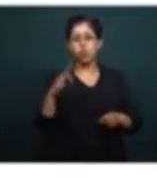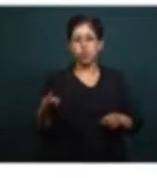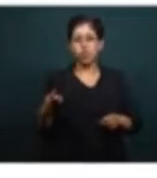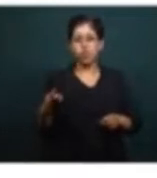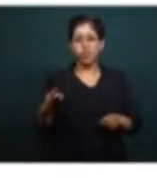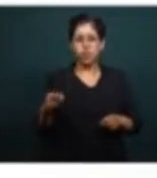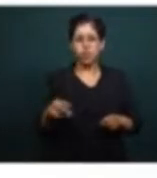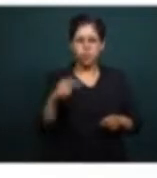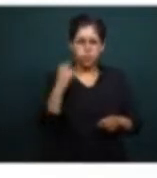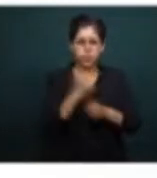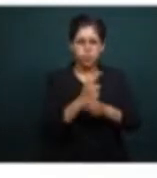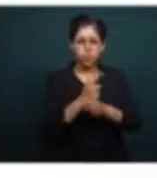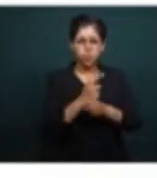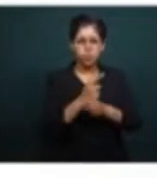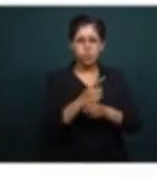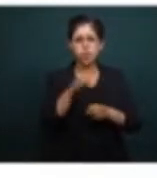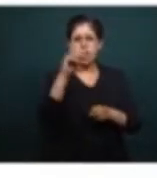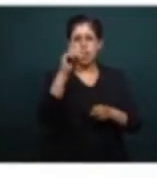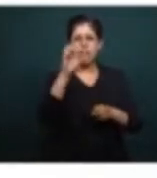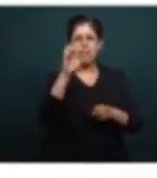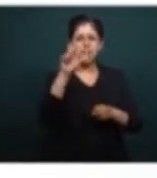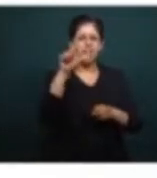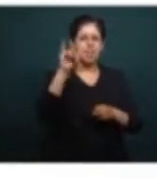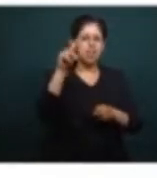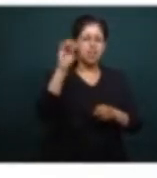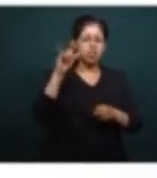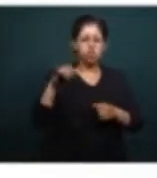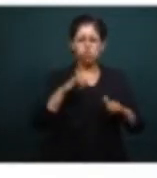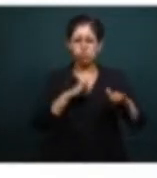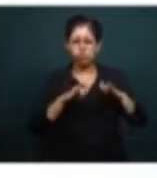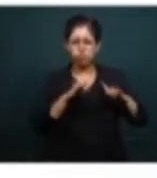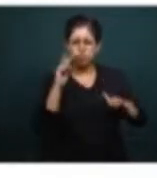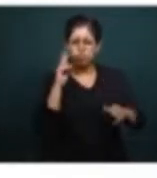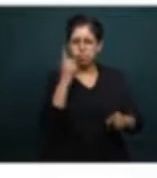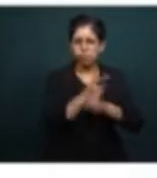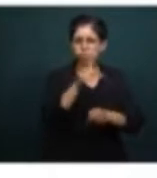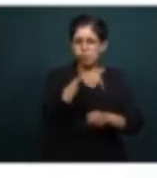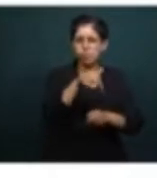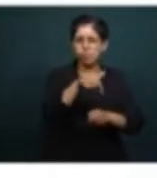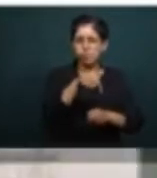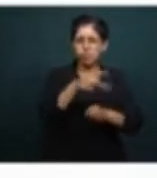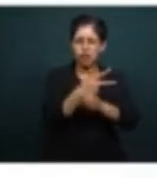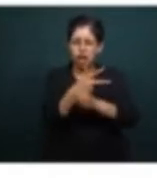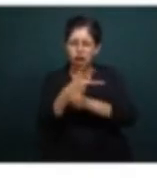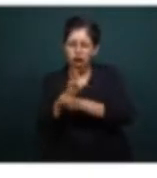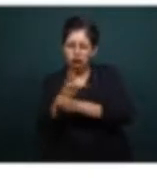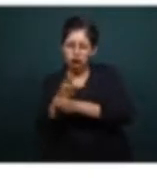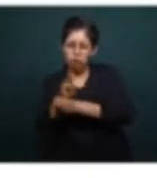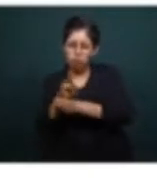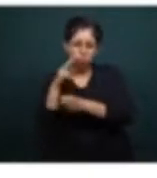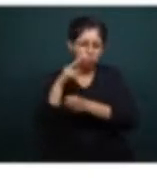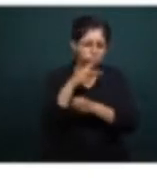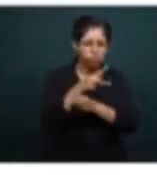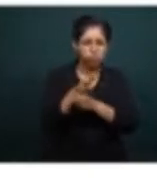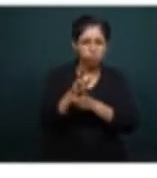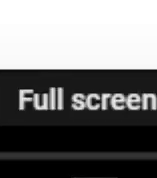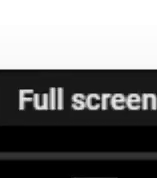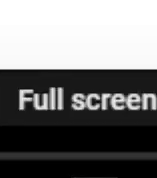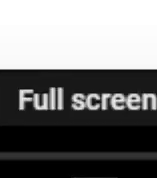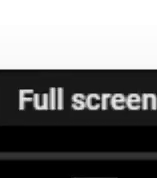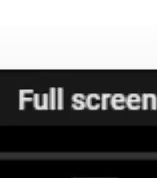we had 88% of this area. And you can see on the map how they're